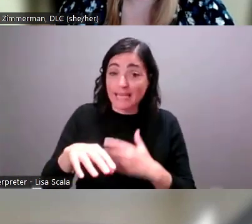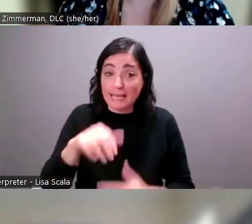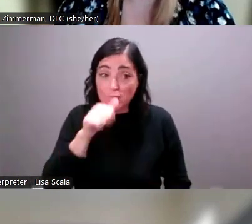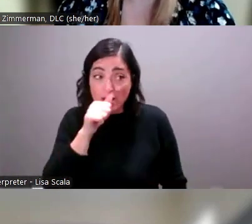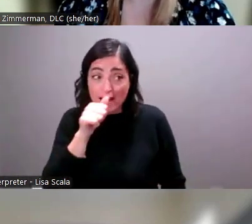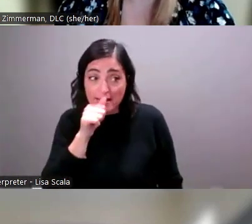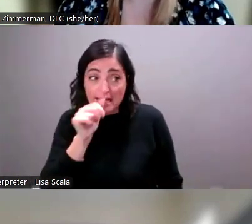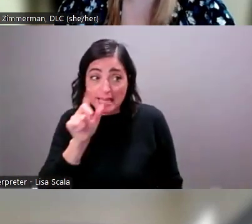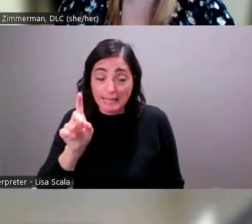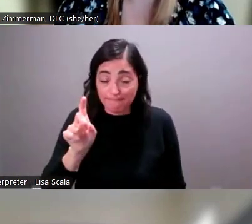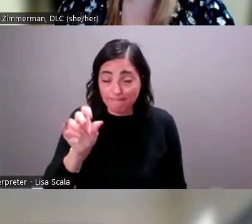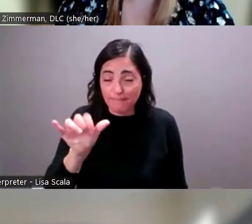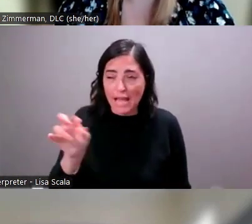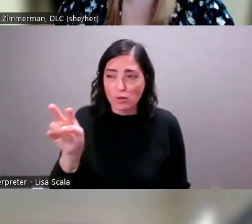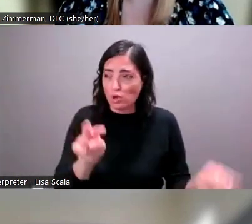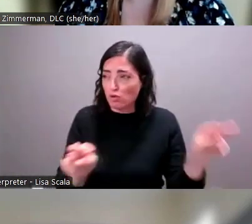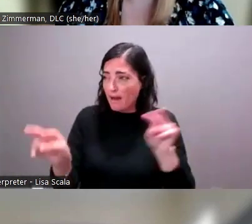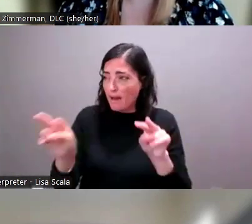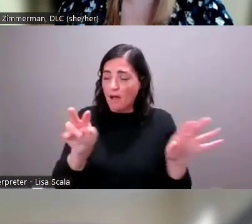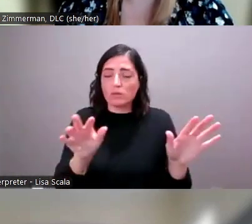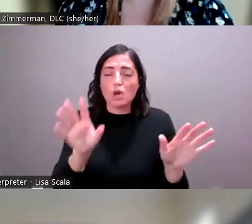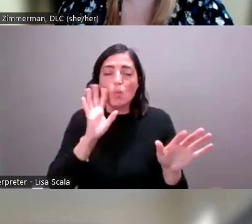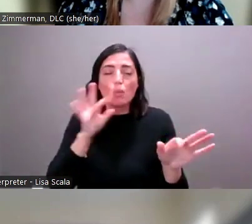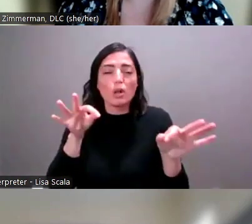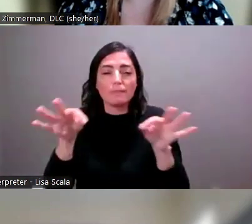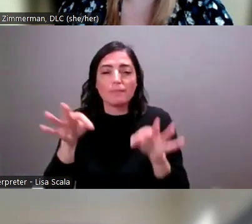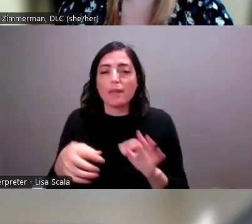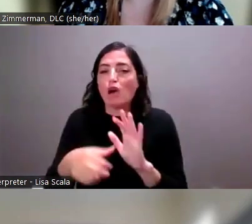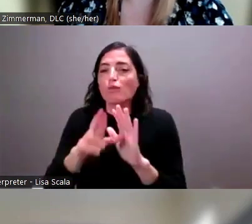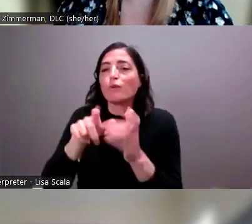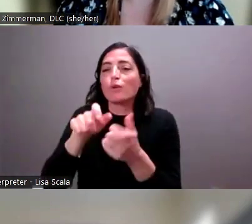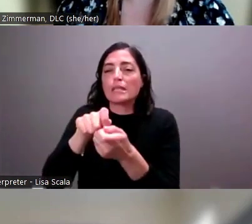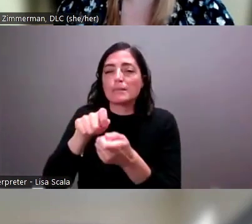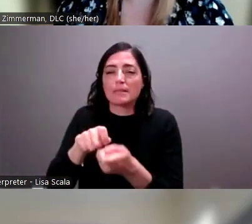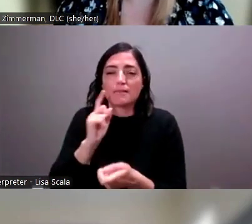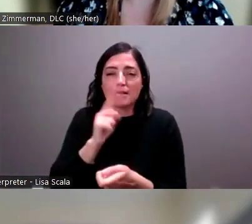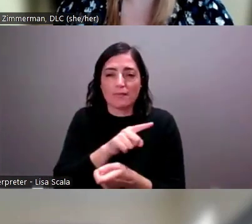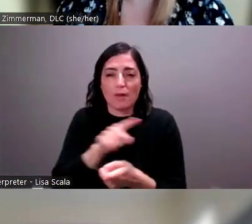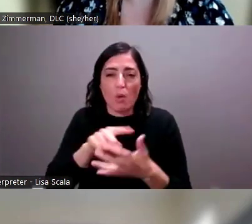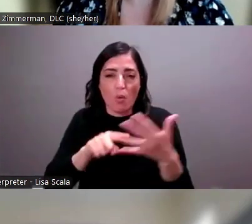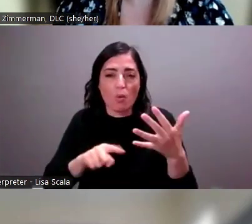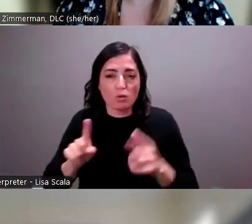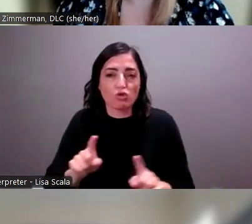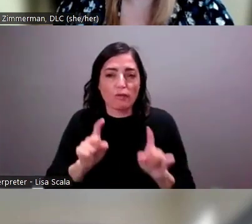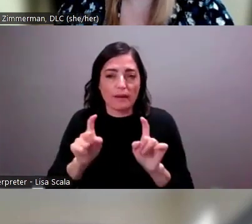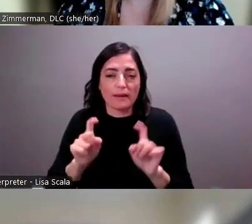privately? And so we'll go through the specifics of those